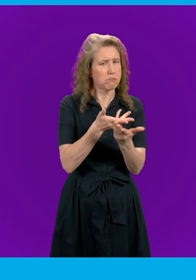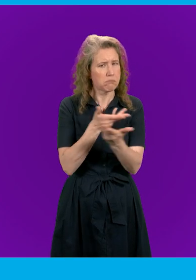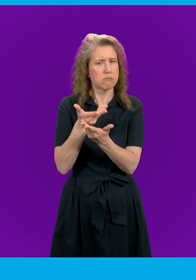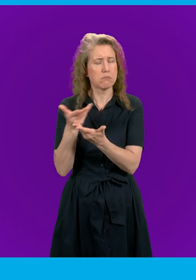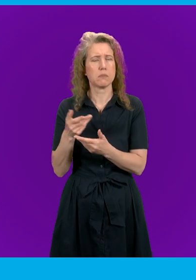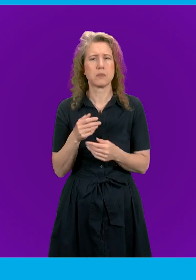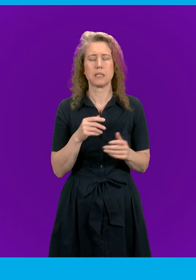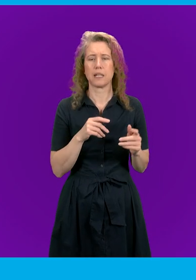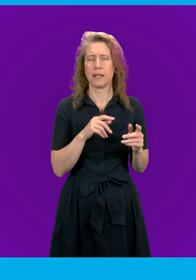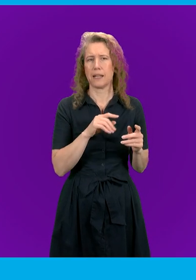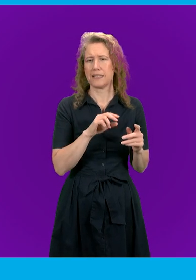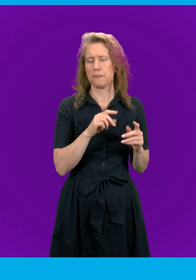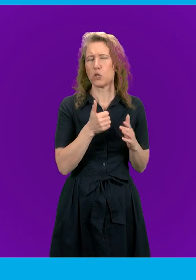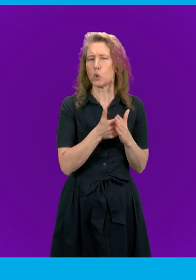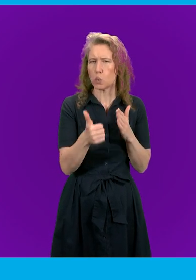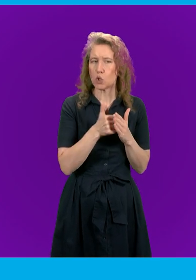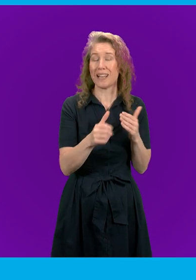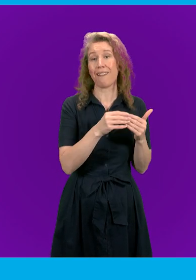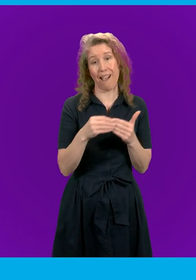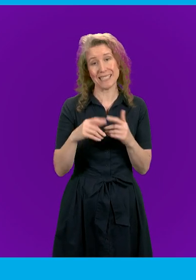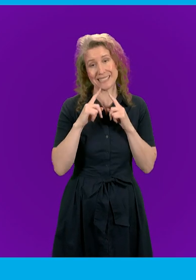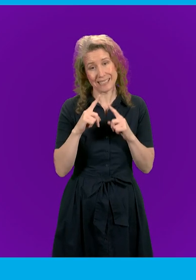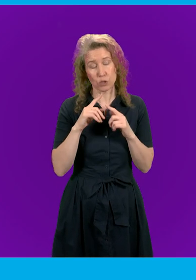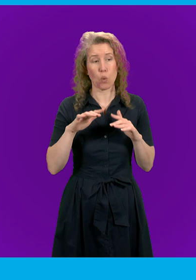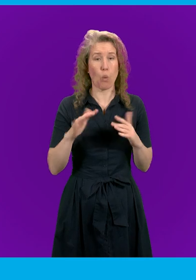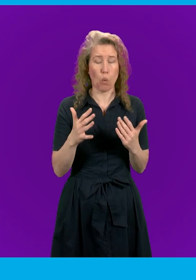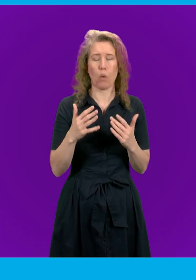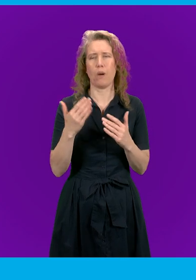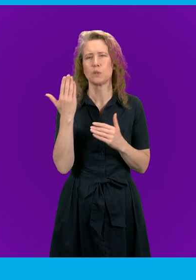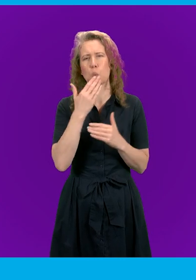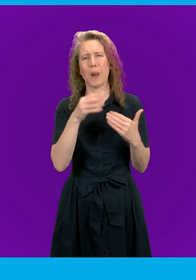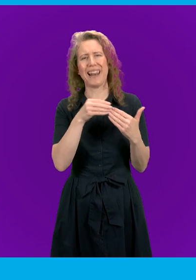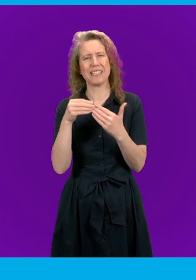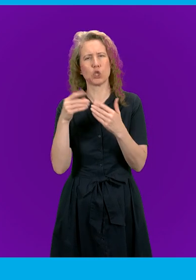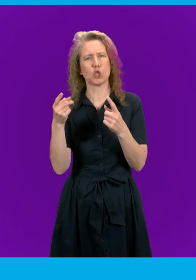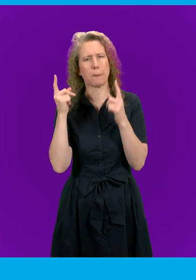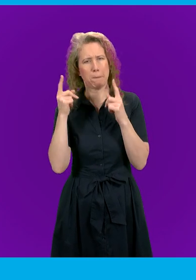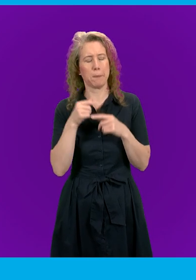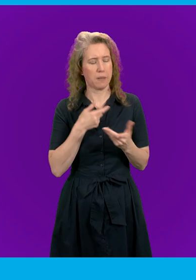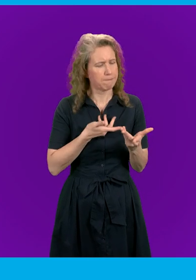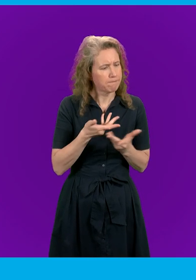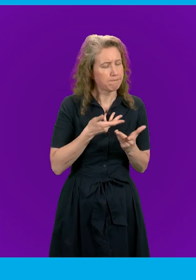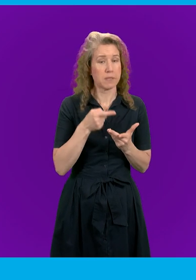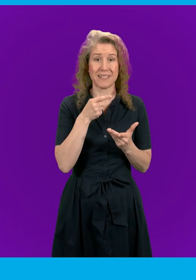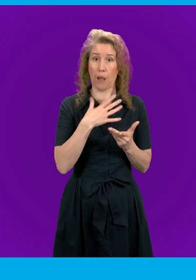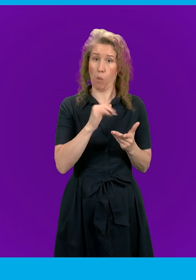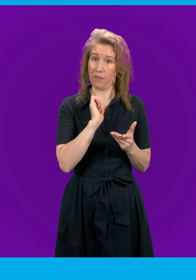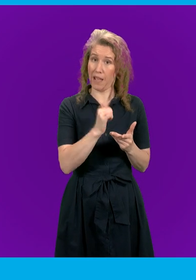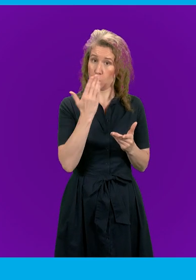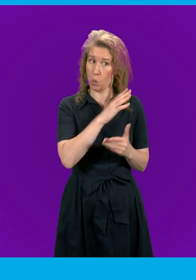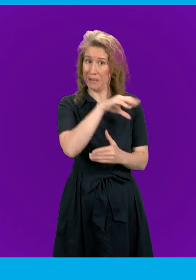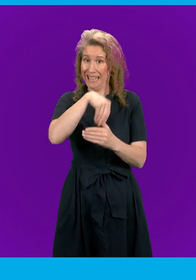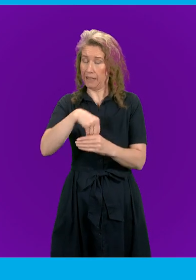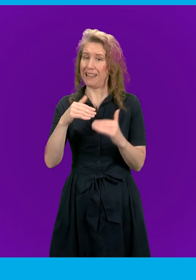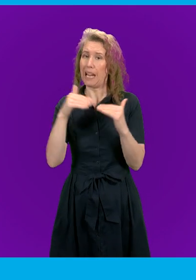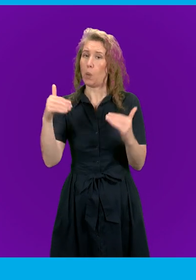with they're generally guidance teachers or school leadership, deciding whether or not they want their school to take part in Equally